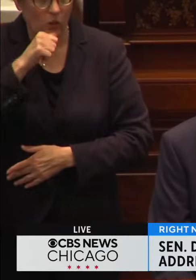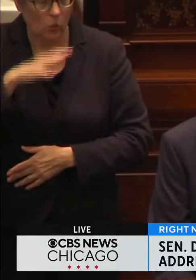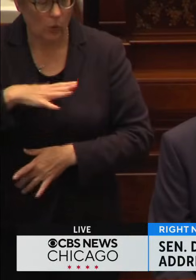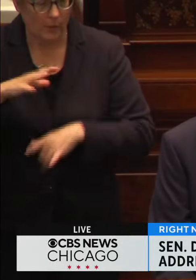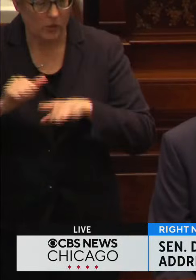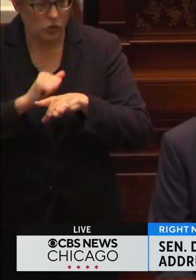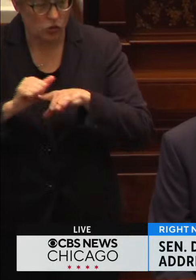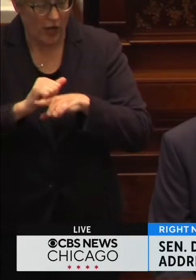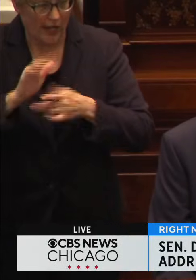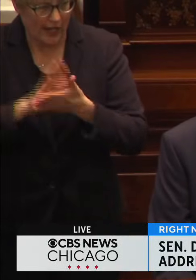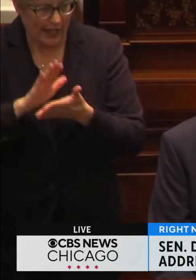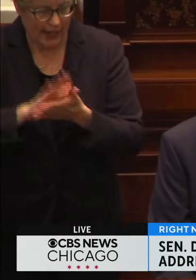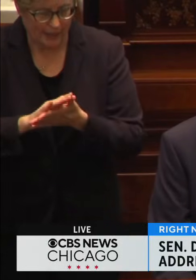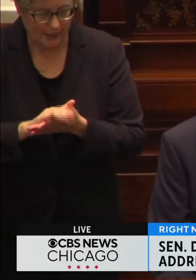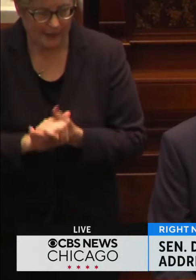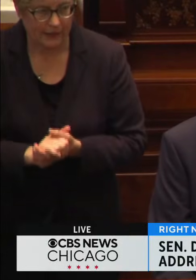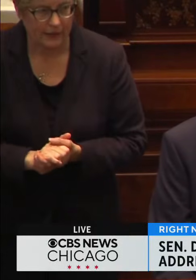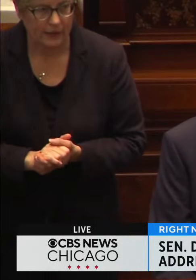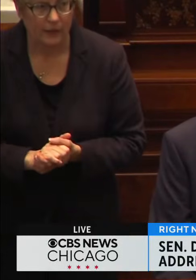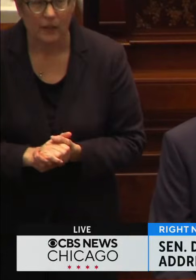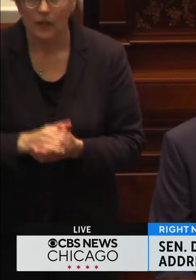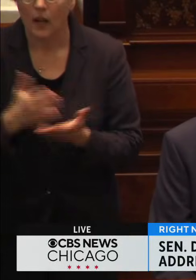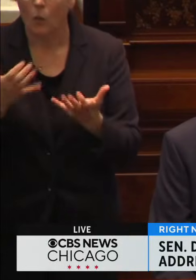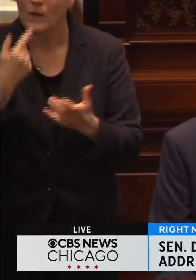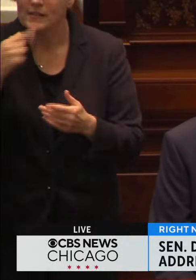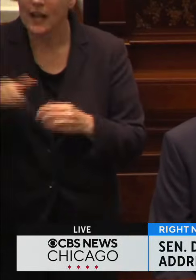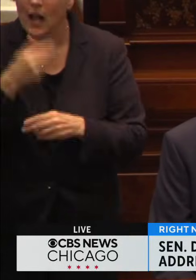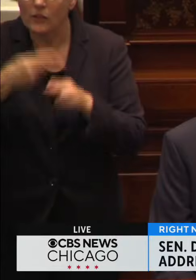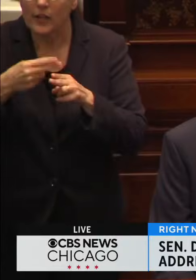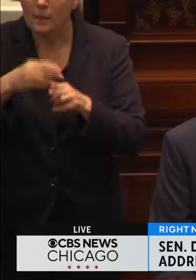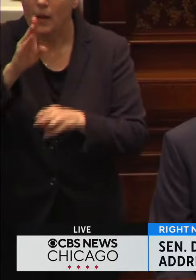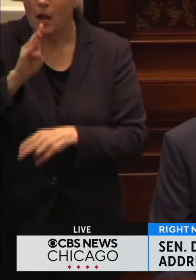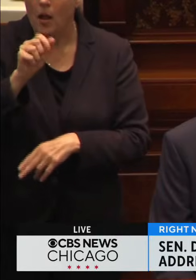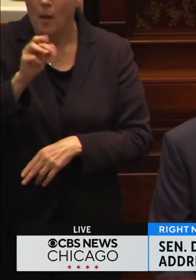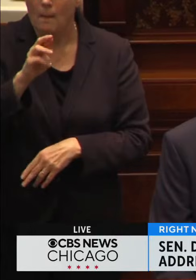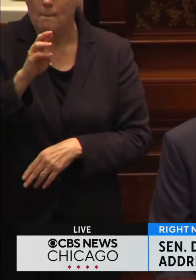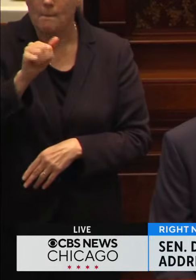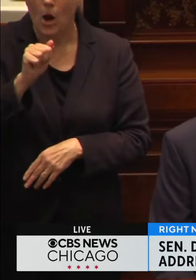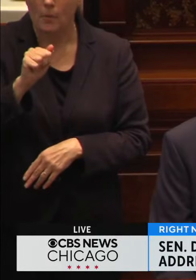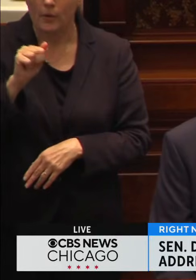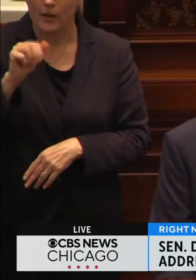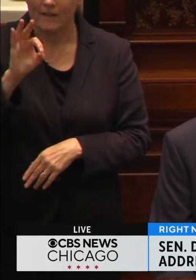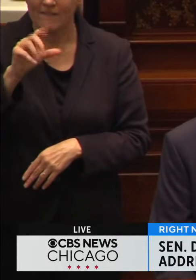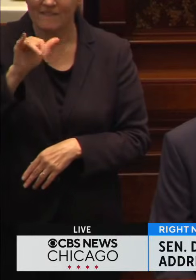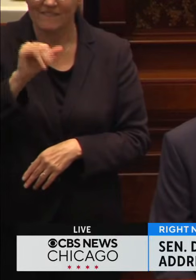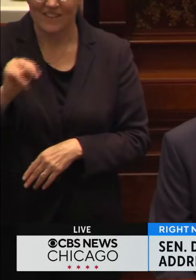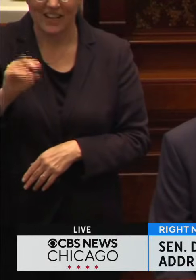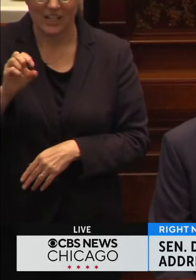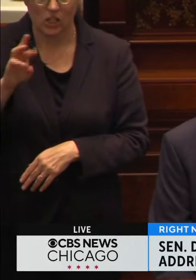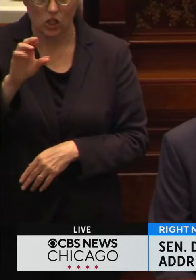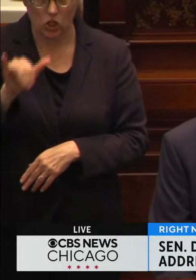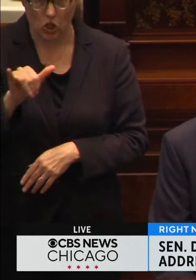of you now, should be. Barbara Flynn Curry was one of the early founders of that.